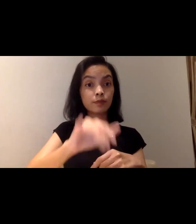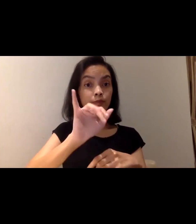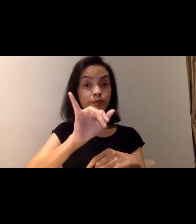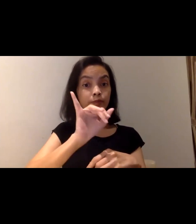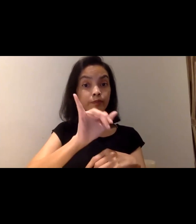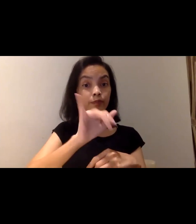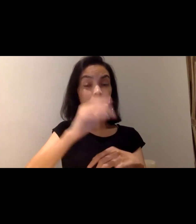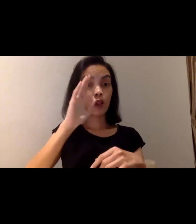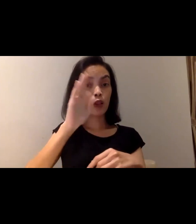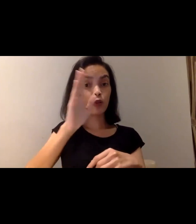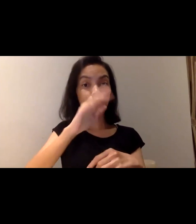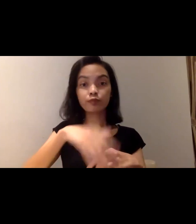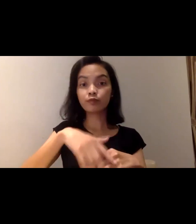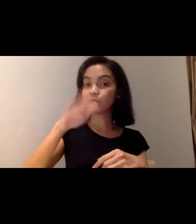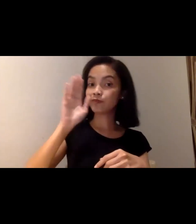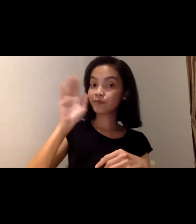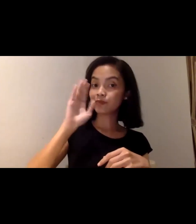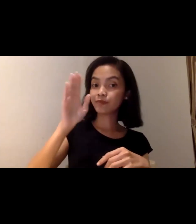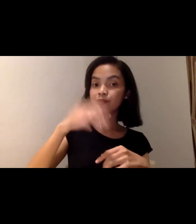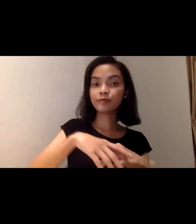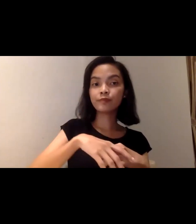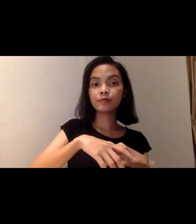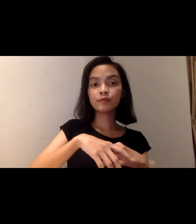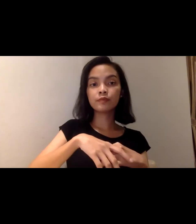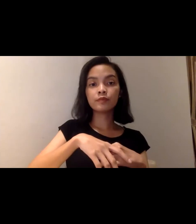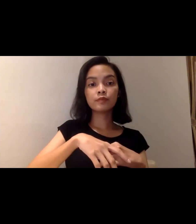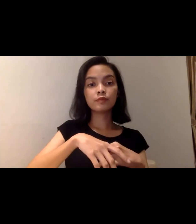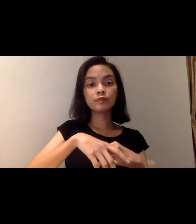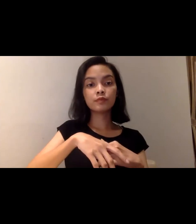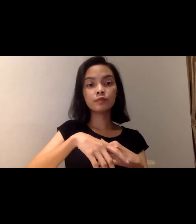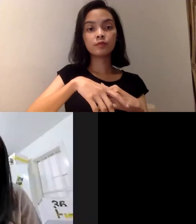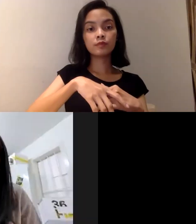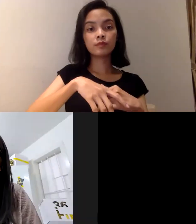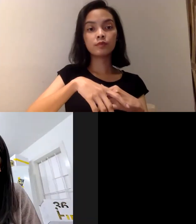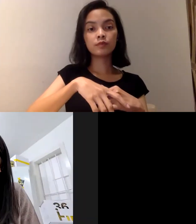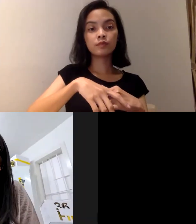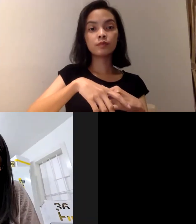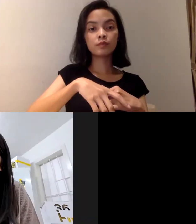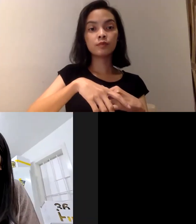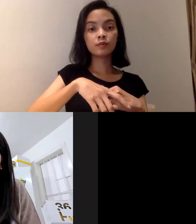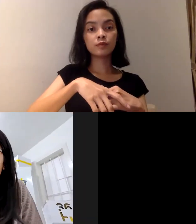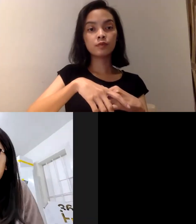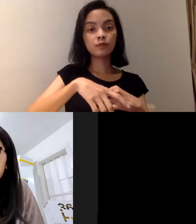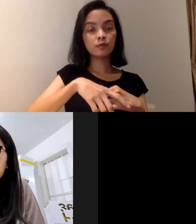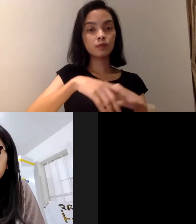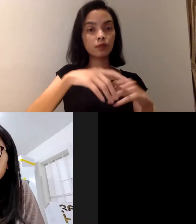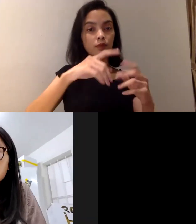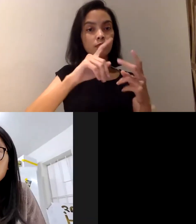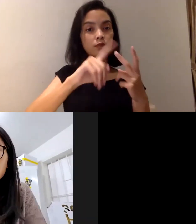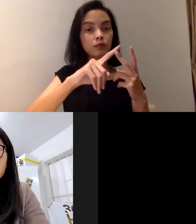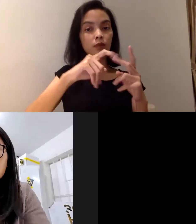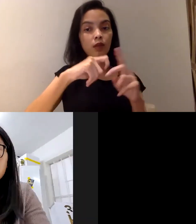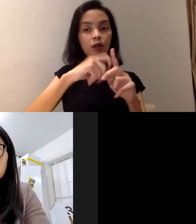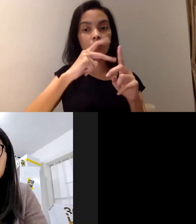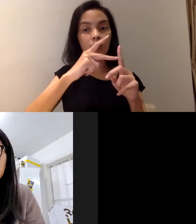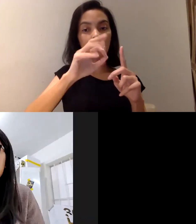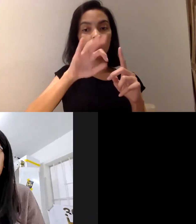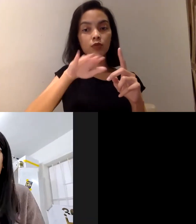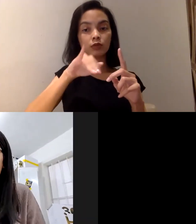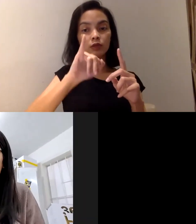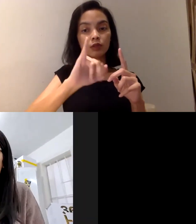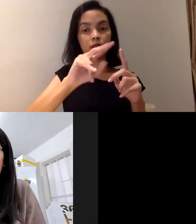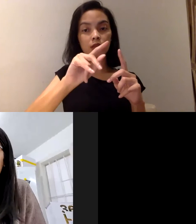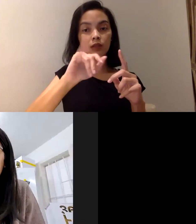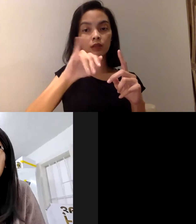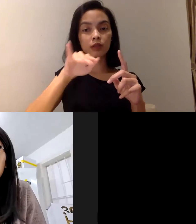Okay, hi. And next we have Khozy Rizal, a film director,